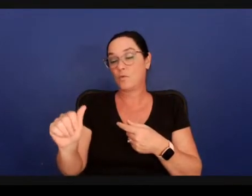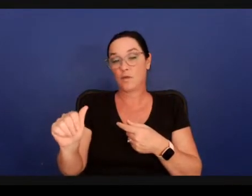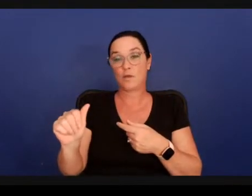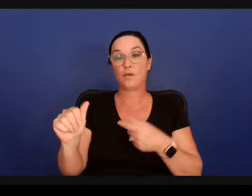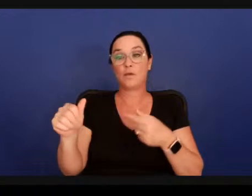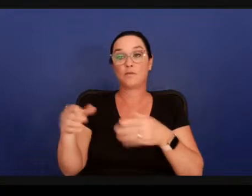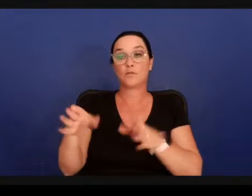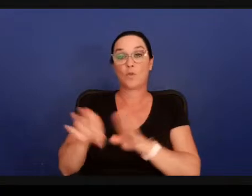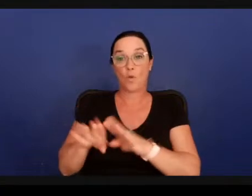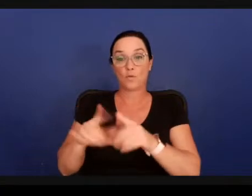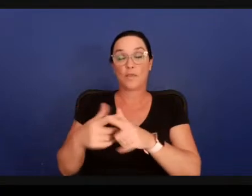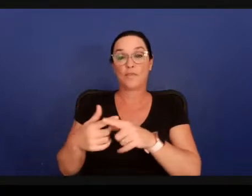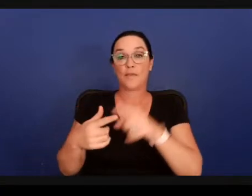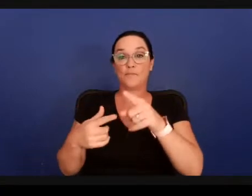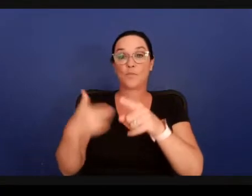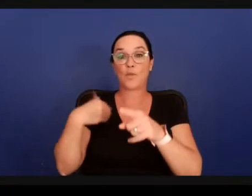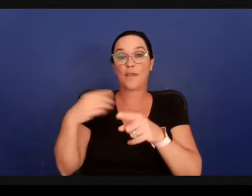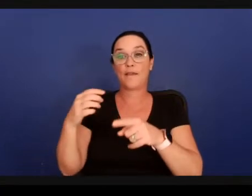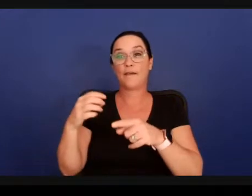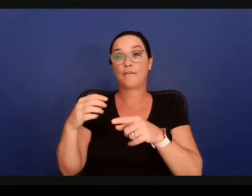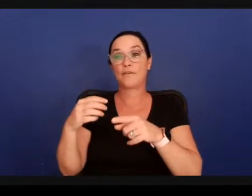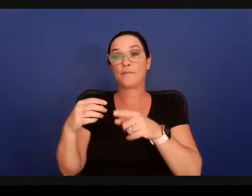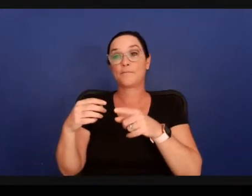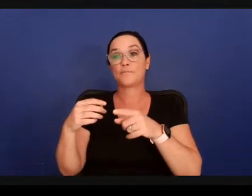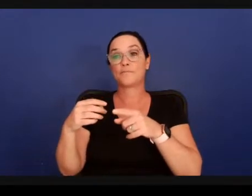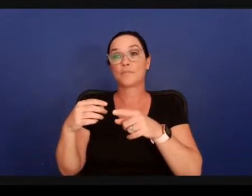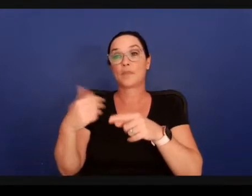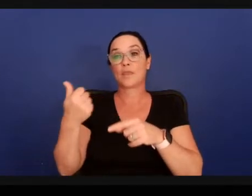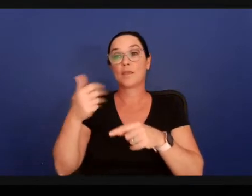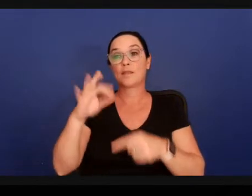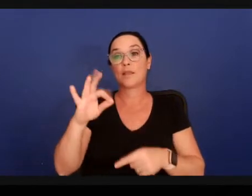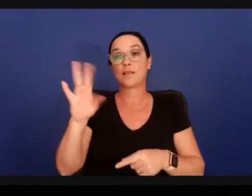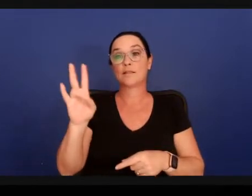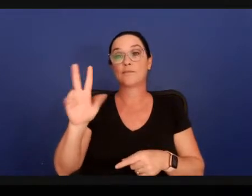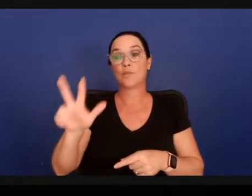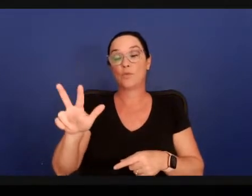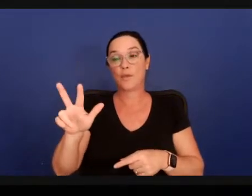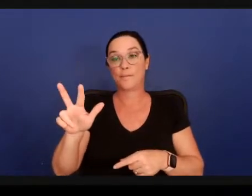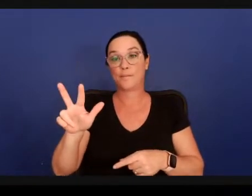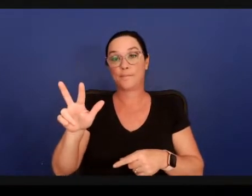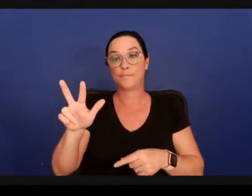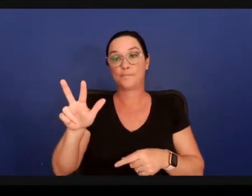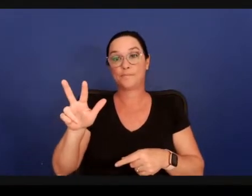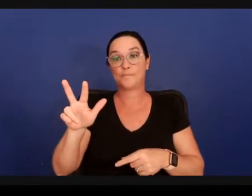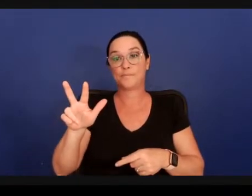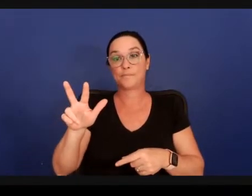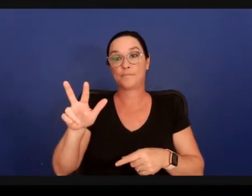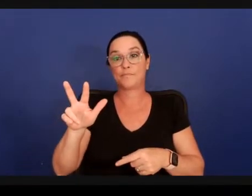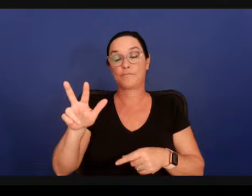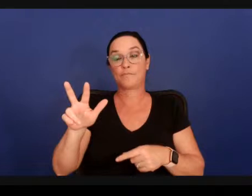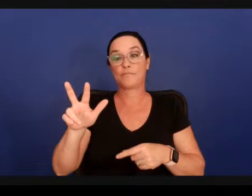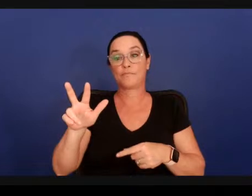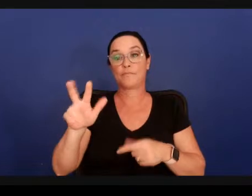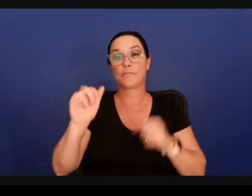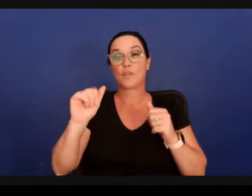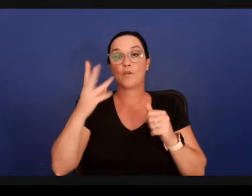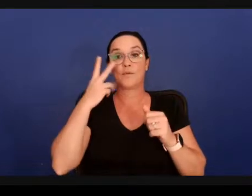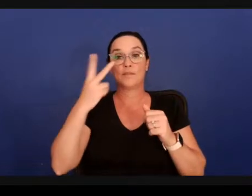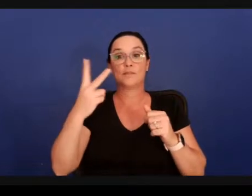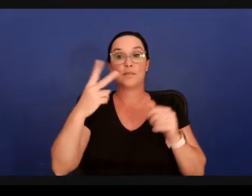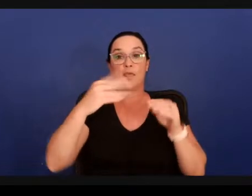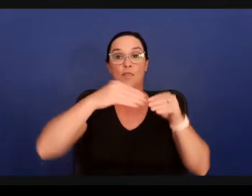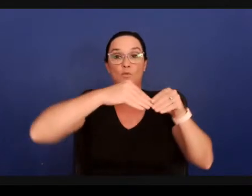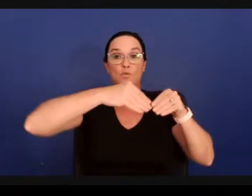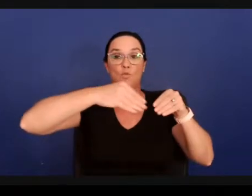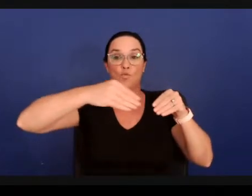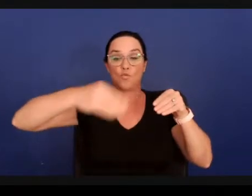moving from east to west, there is 73. November to December, there's a crack that became a